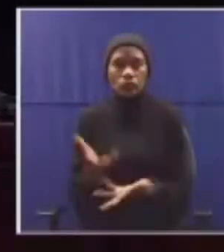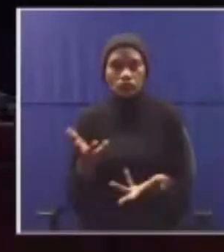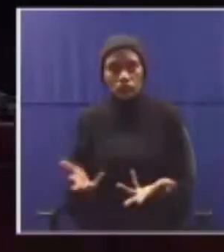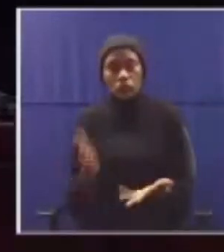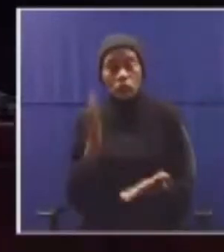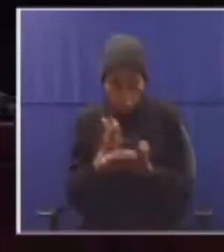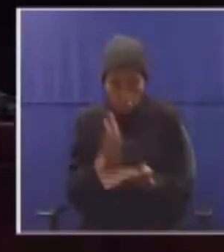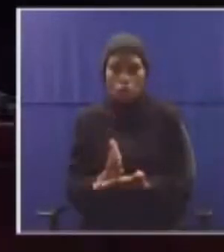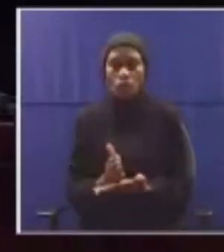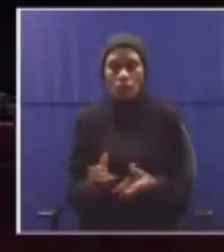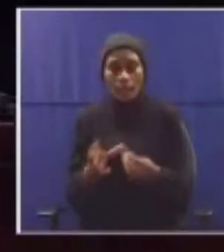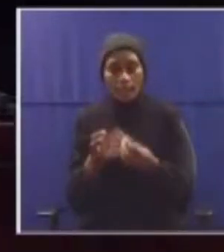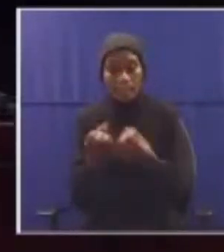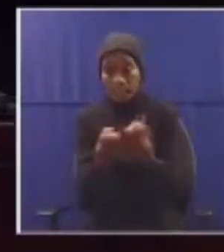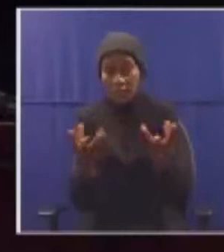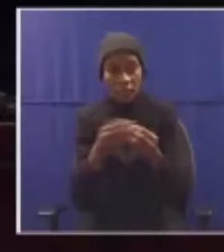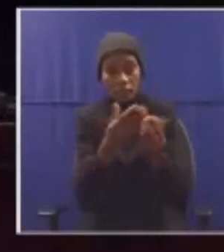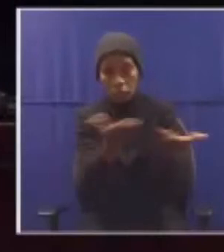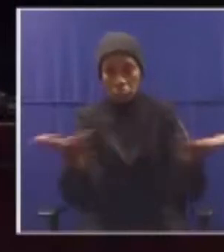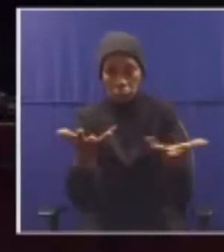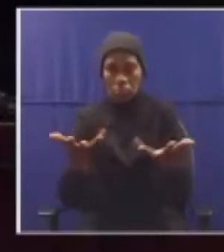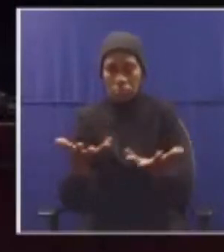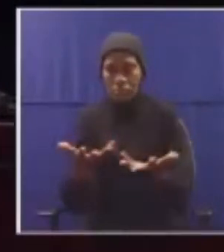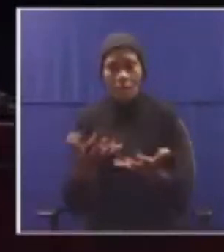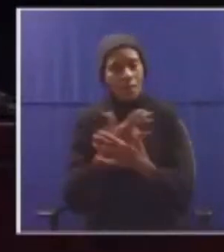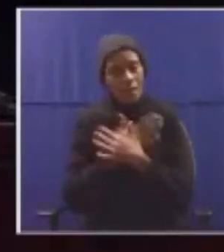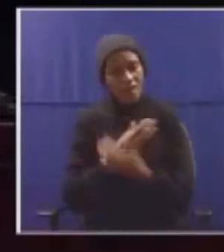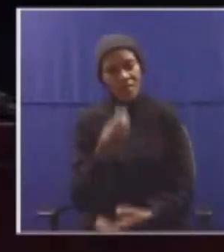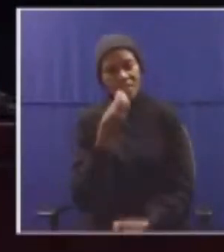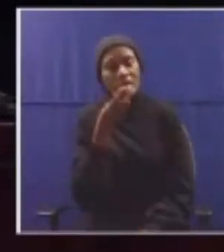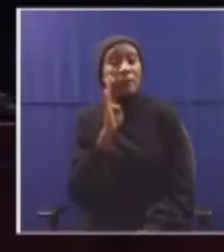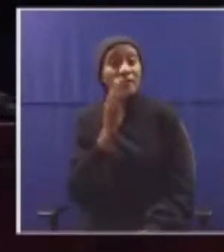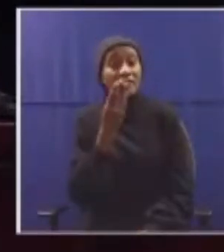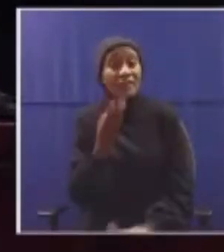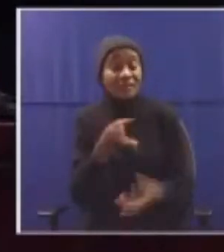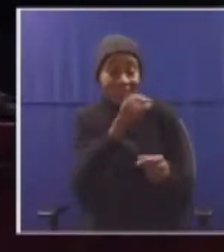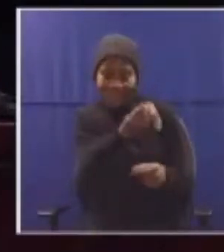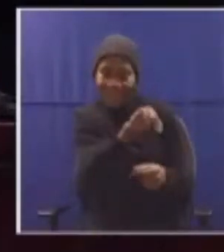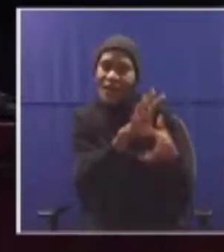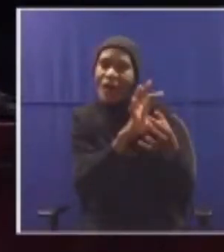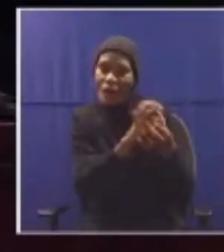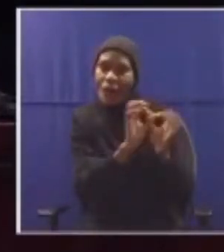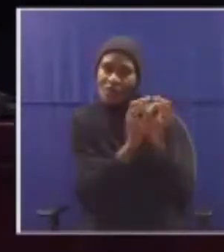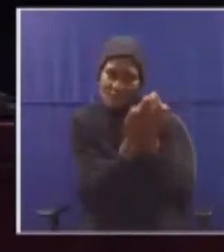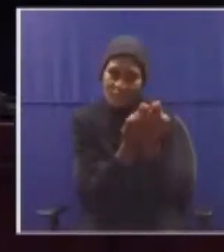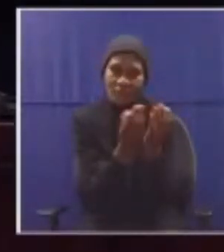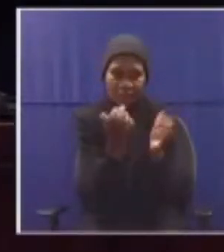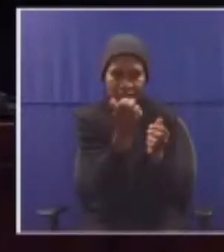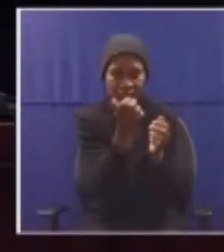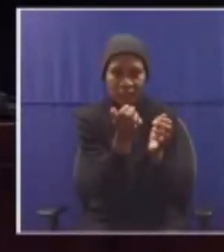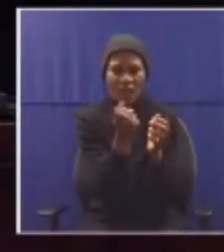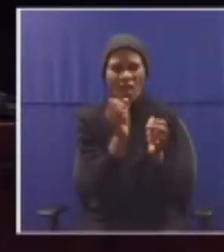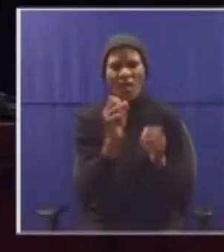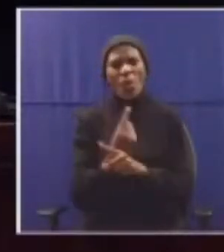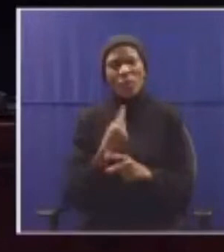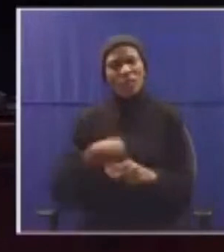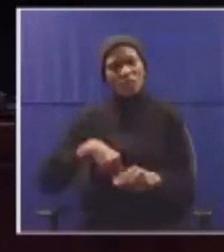I'm sure many of us here like having breakfast at home, but we are not always home.